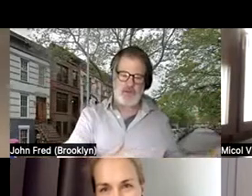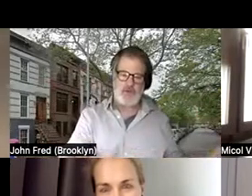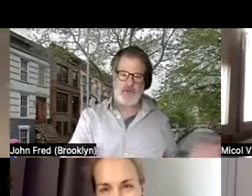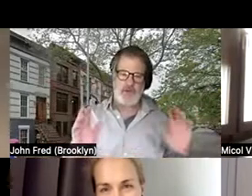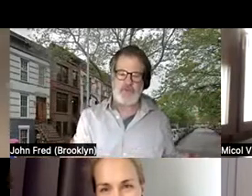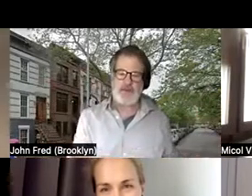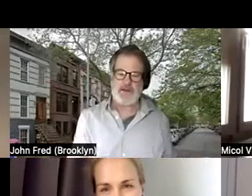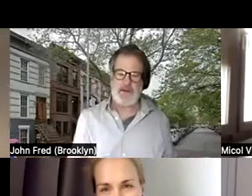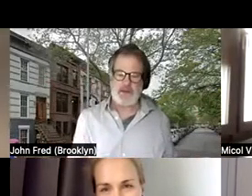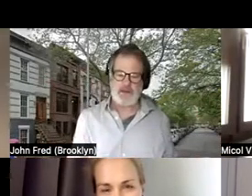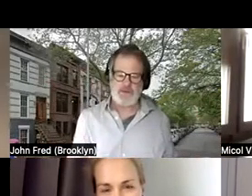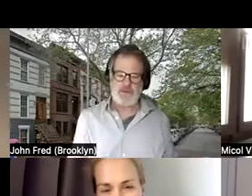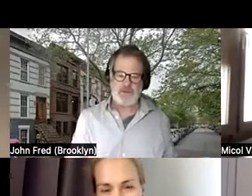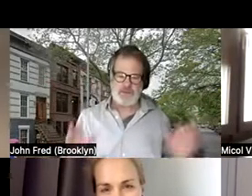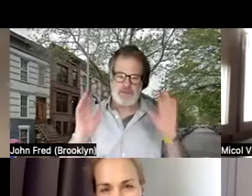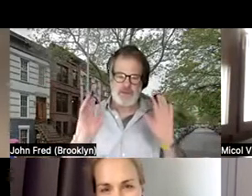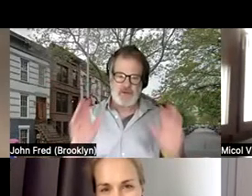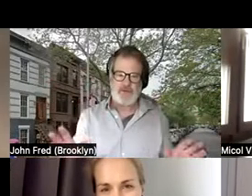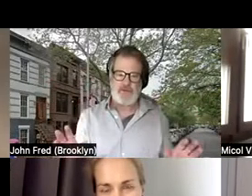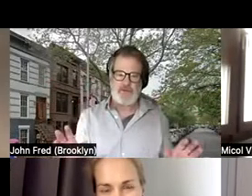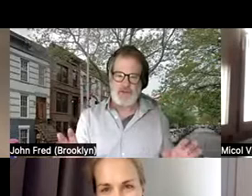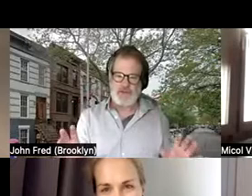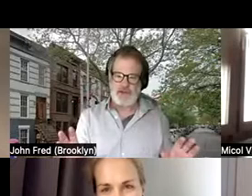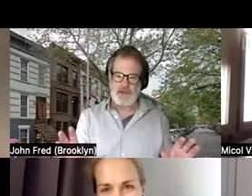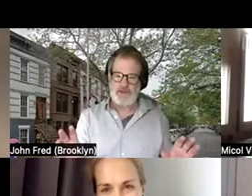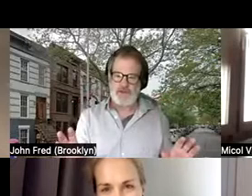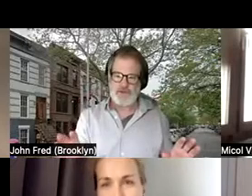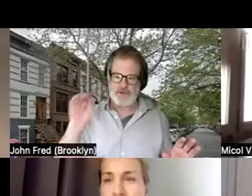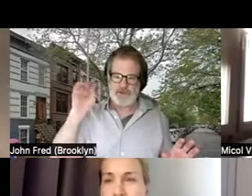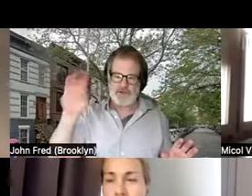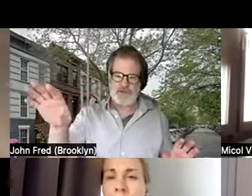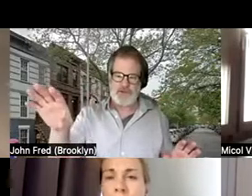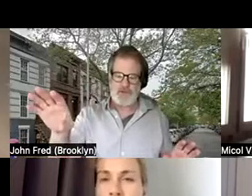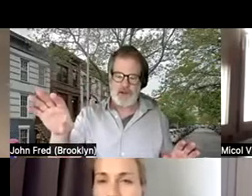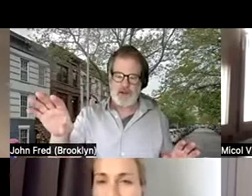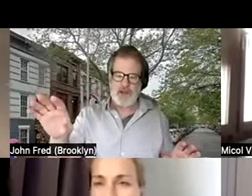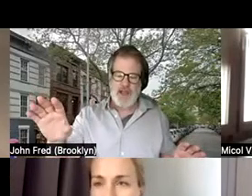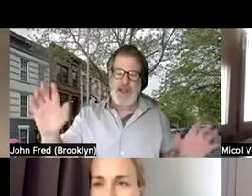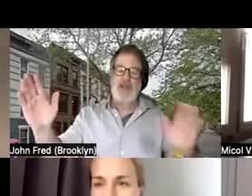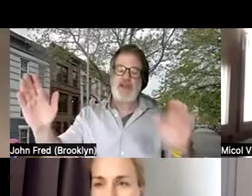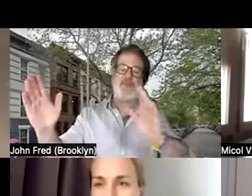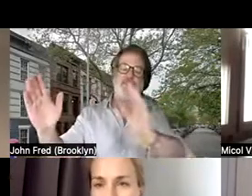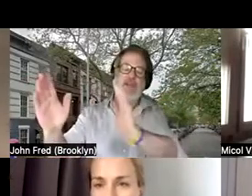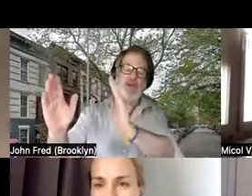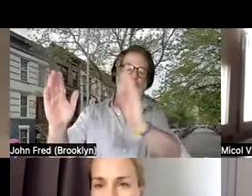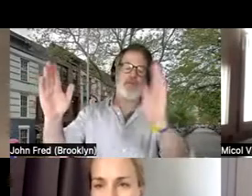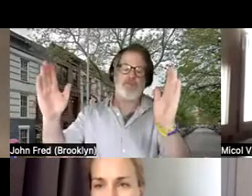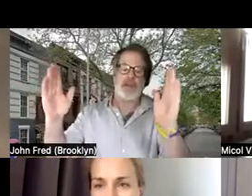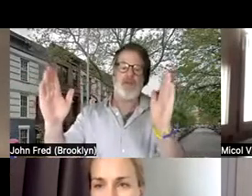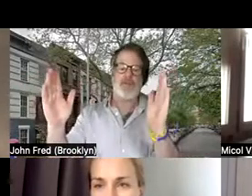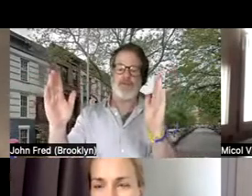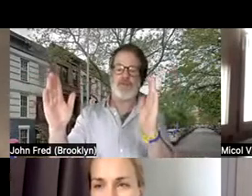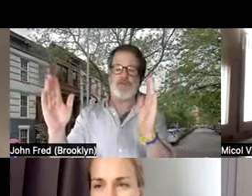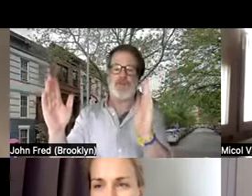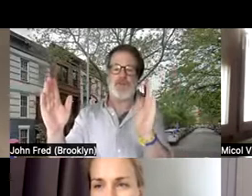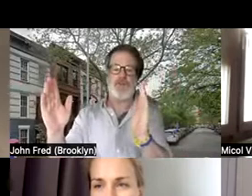being on, what we recommend is that you go with speaker view when the slides are on, so that you can see Jenny well, and make her bigger